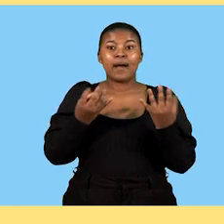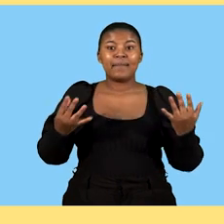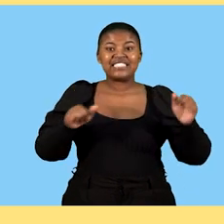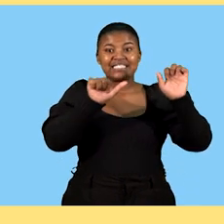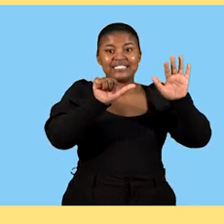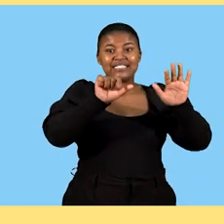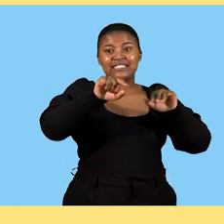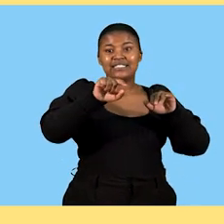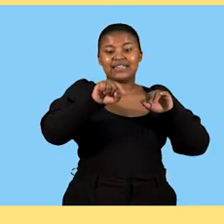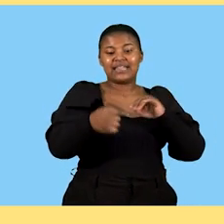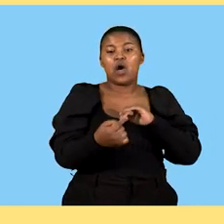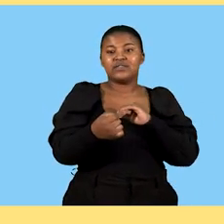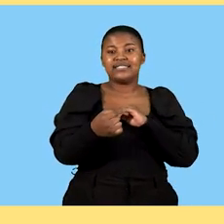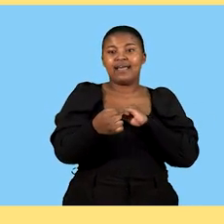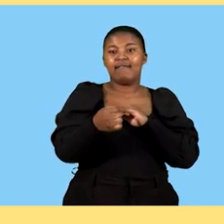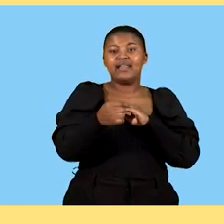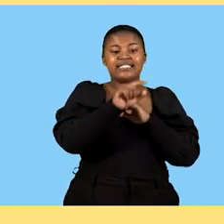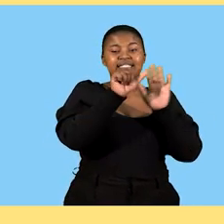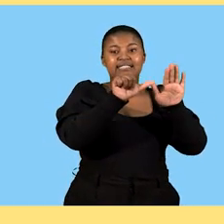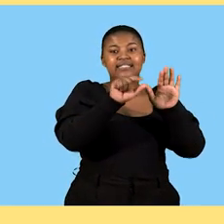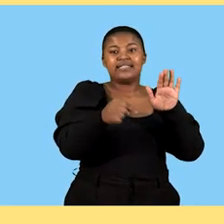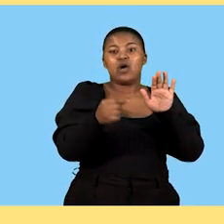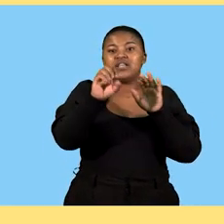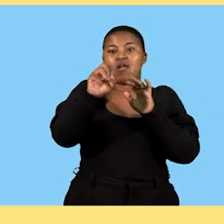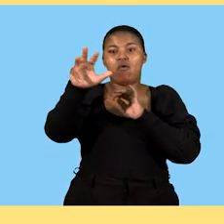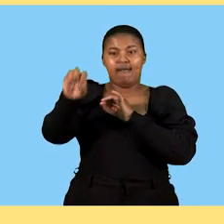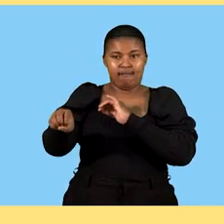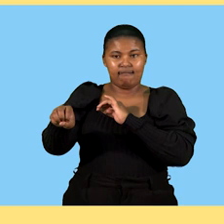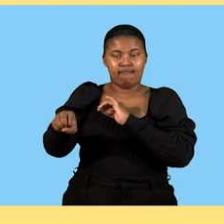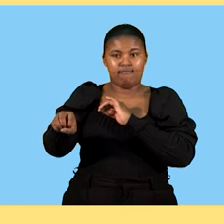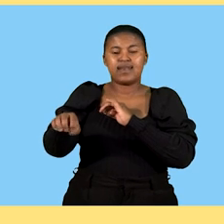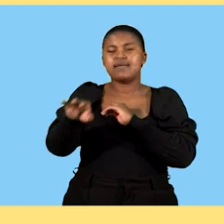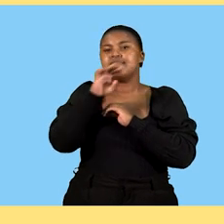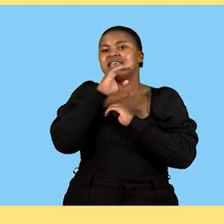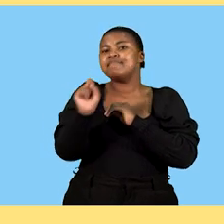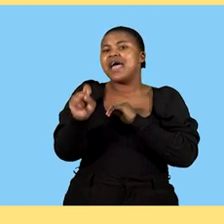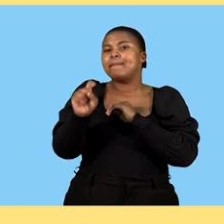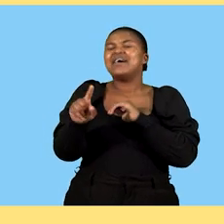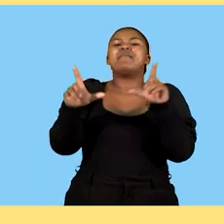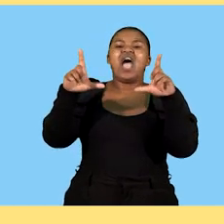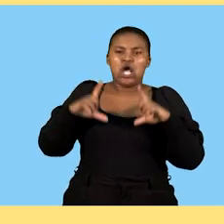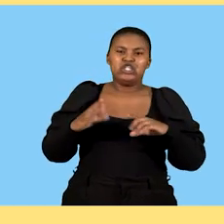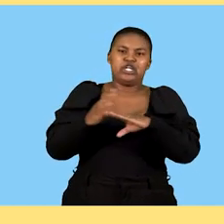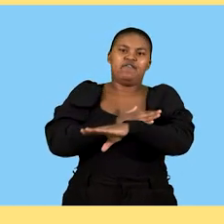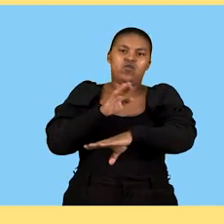accrued income. And my accrued income is for 1 month, that is